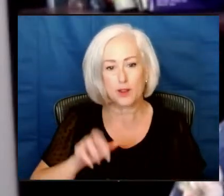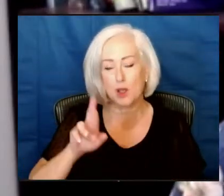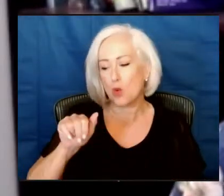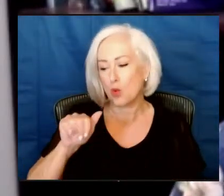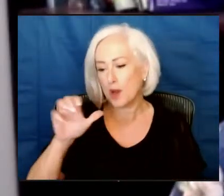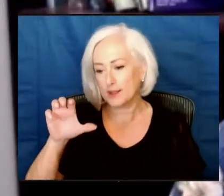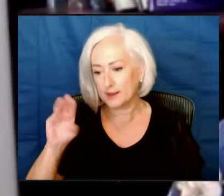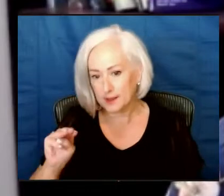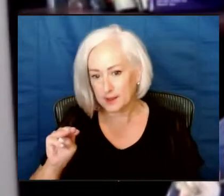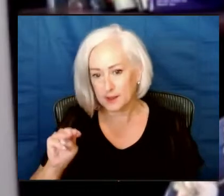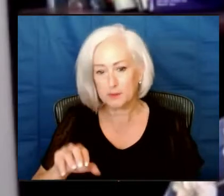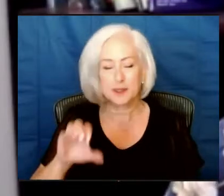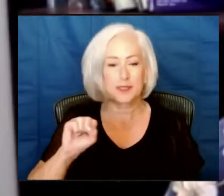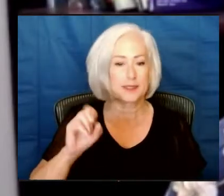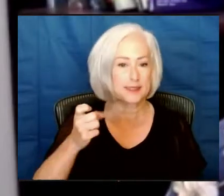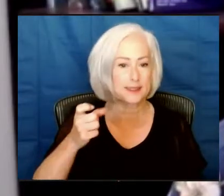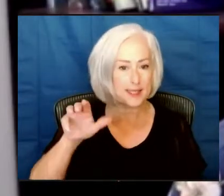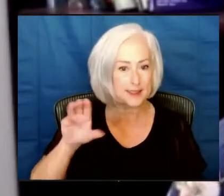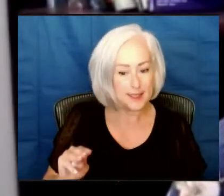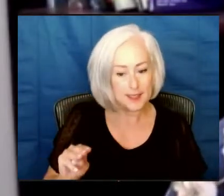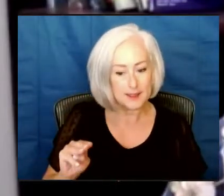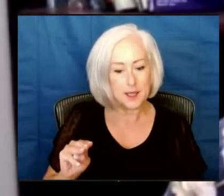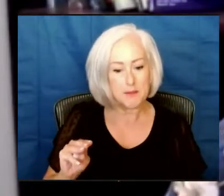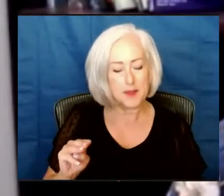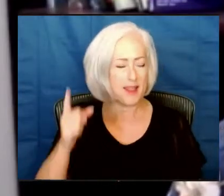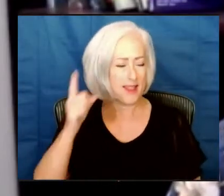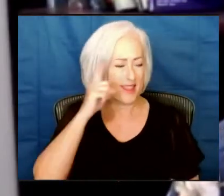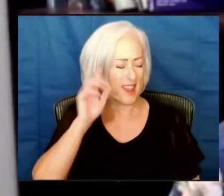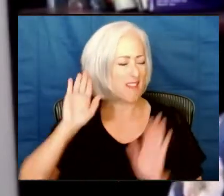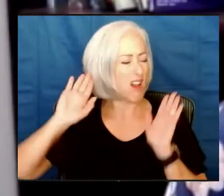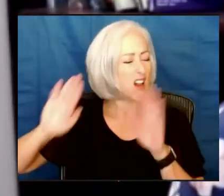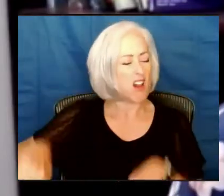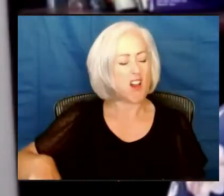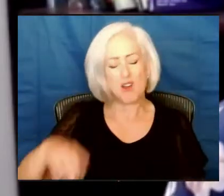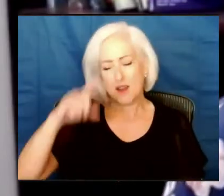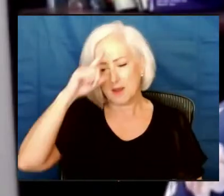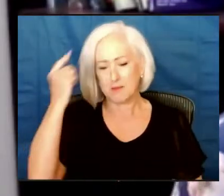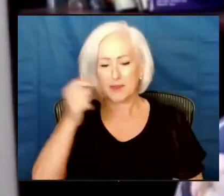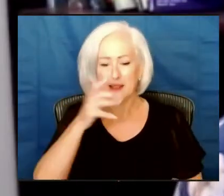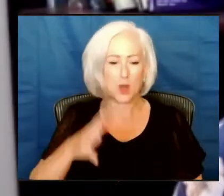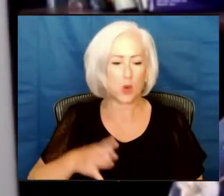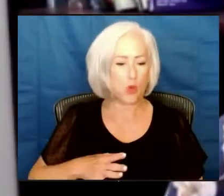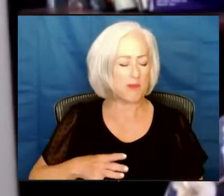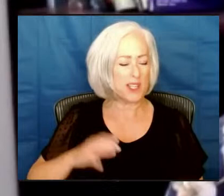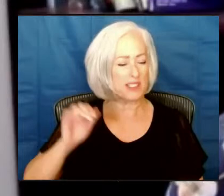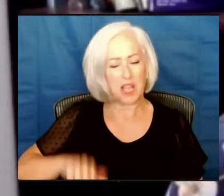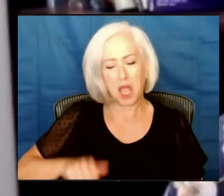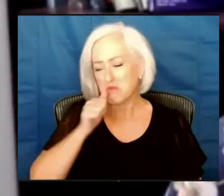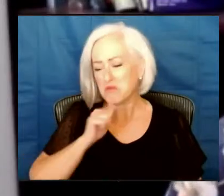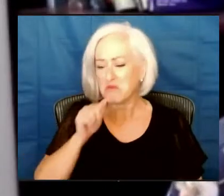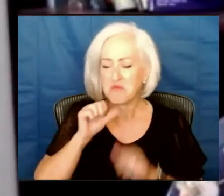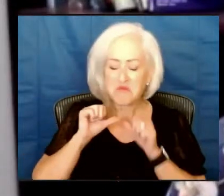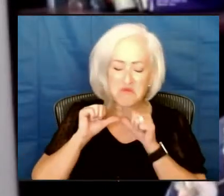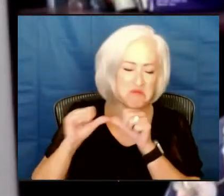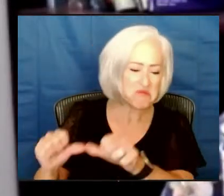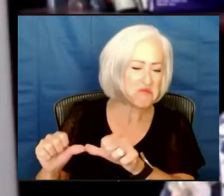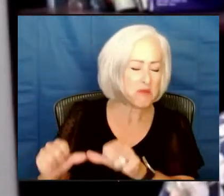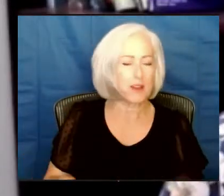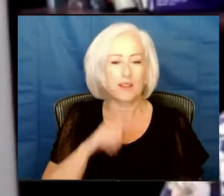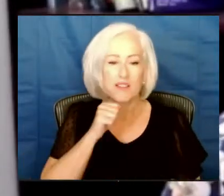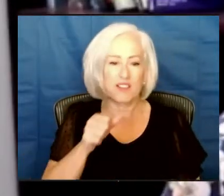these assumptions that Black women are resilient and maybe don't experience pain or mental health concerns as much as